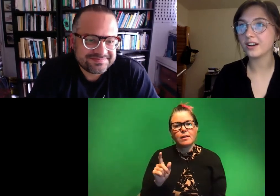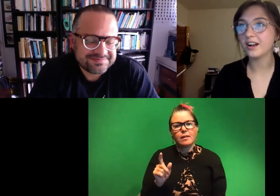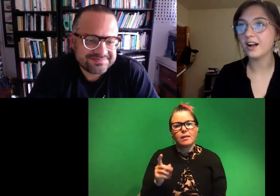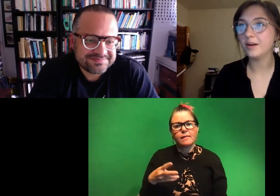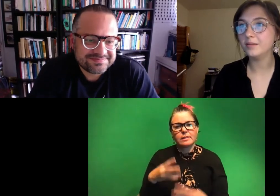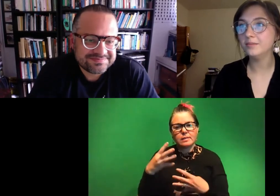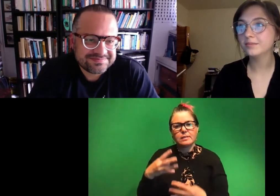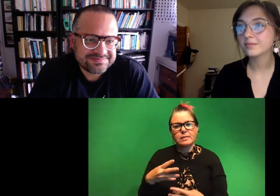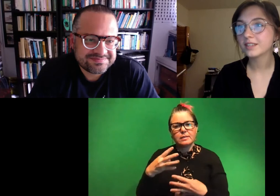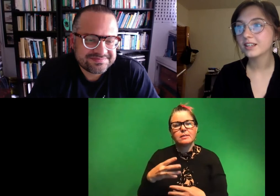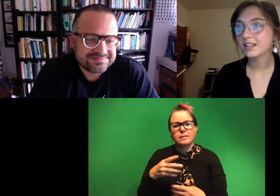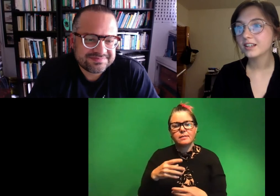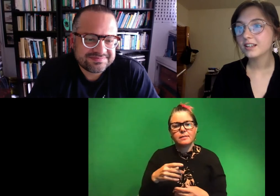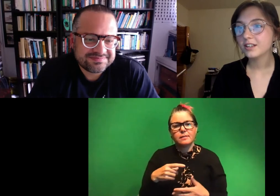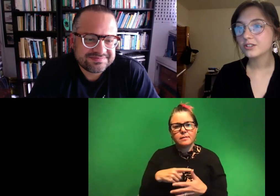order.